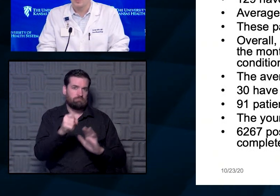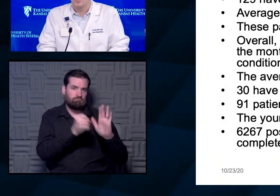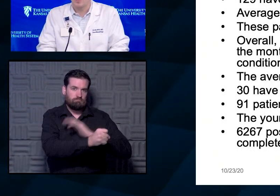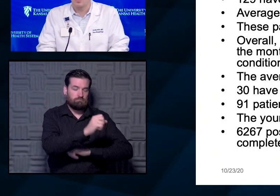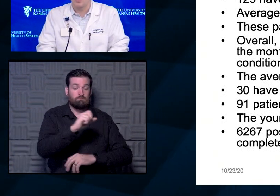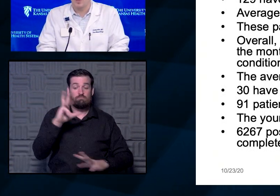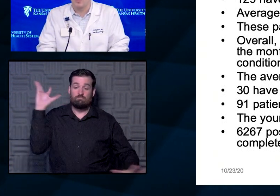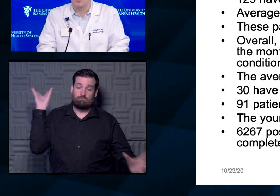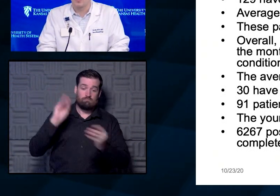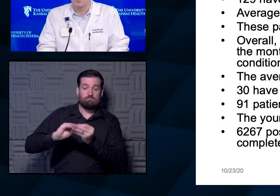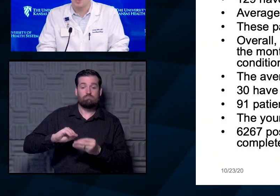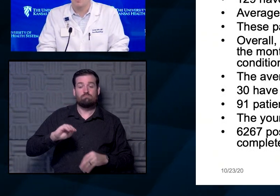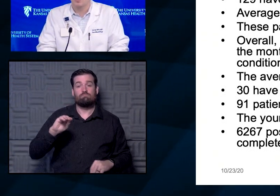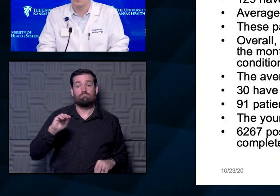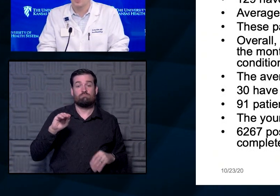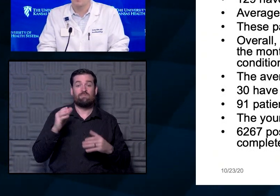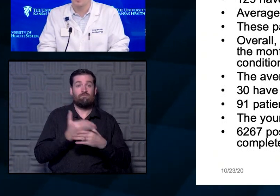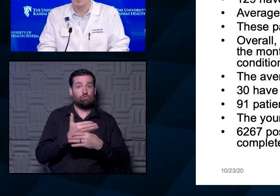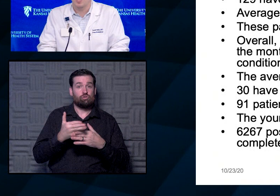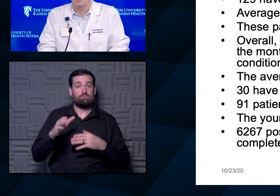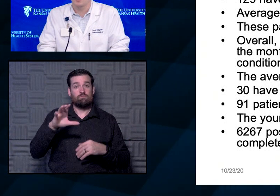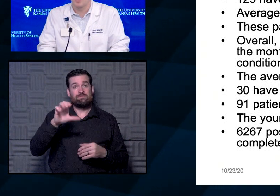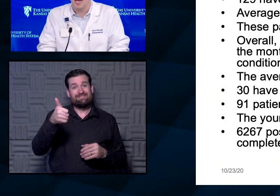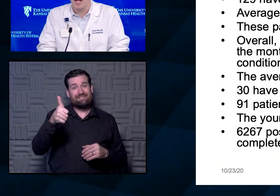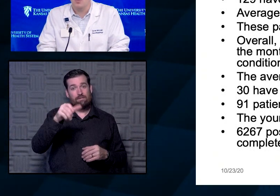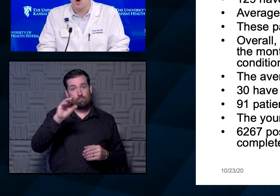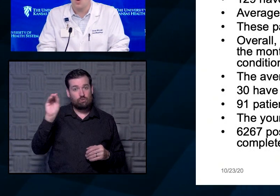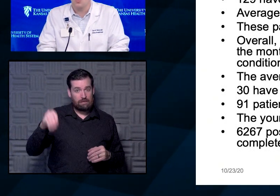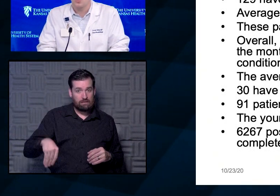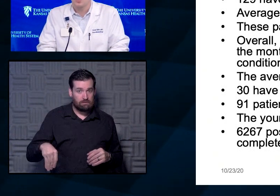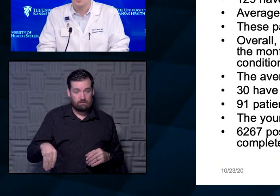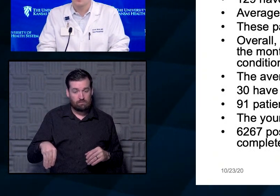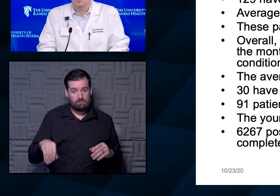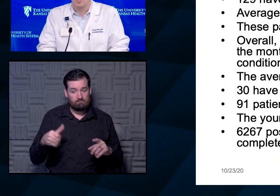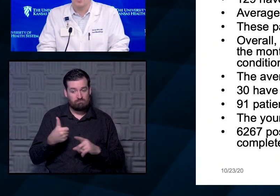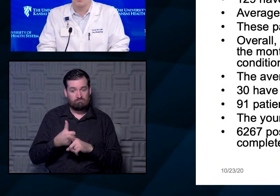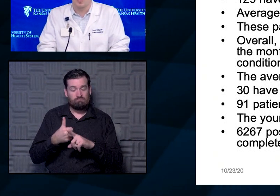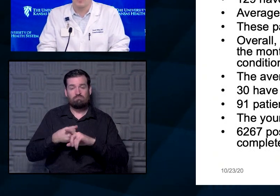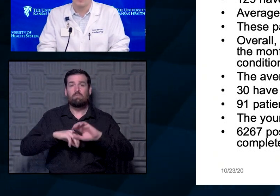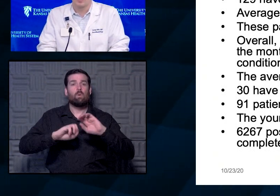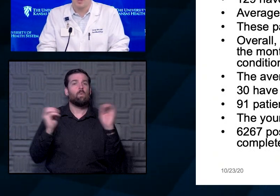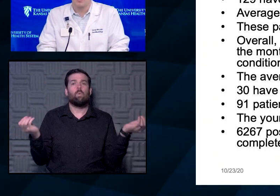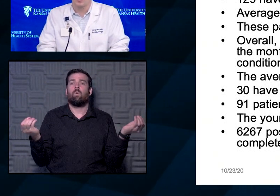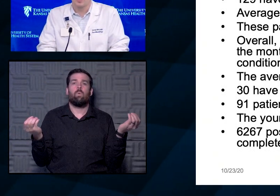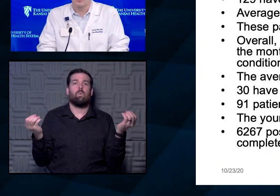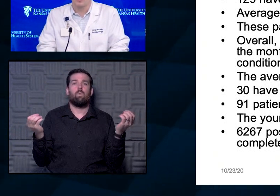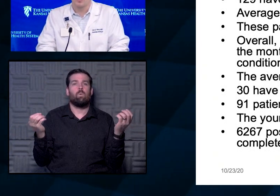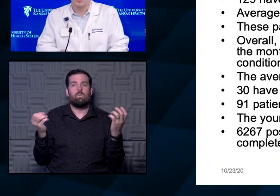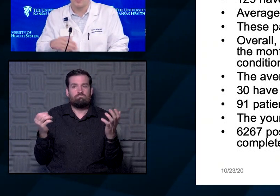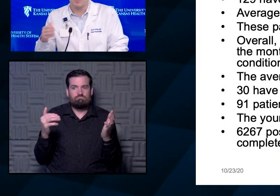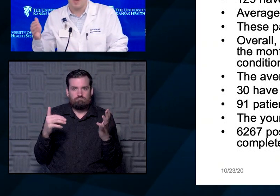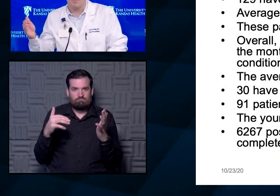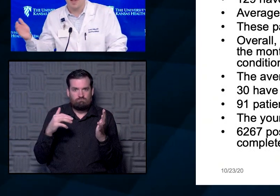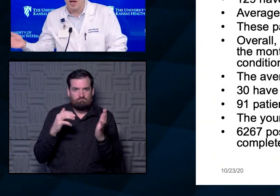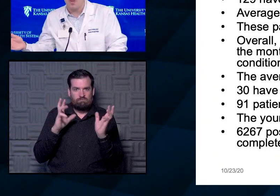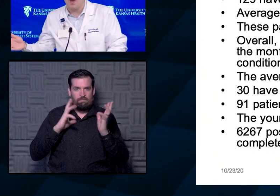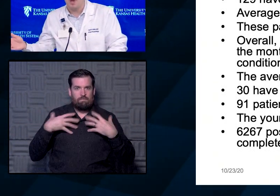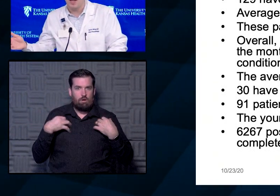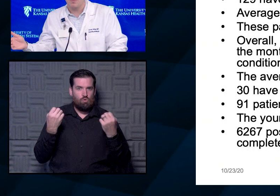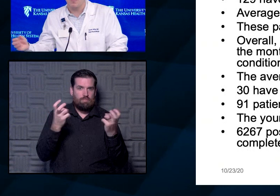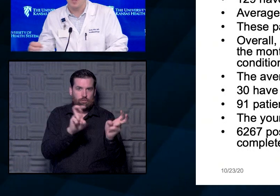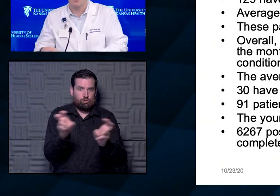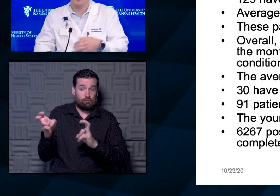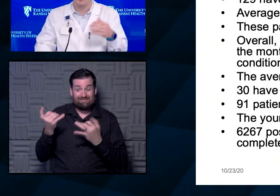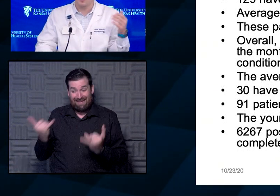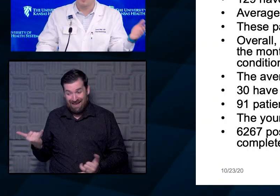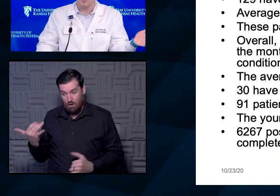date, 10% on average have had no chronic or pre-existing medical conditions. So we talked about now that